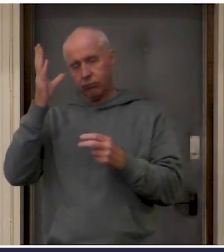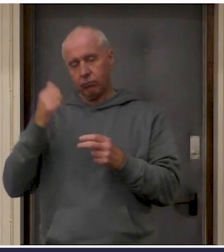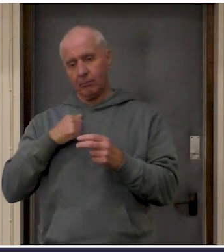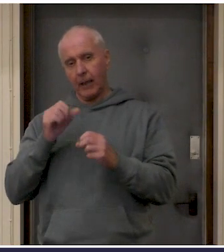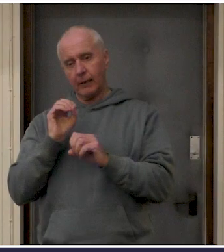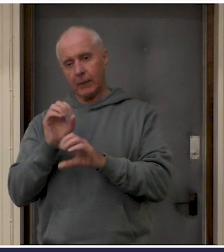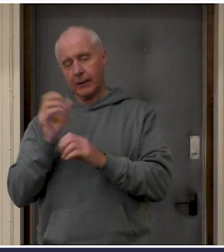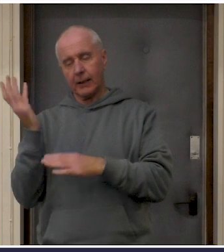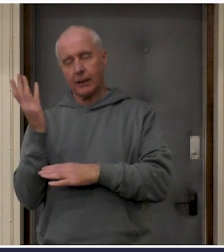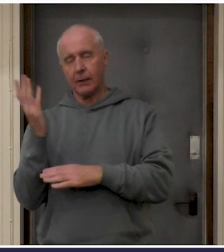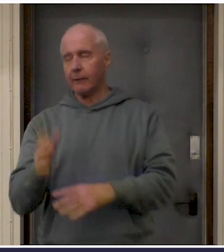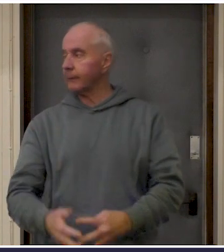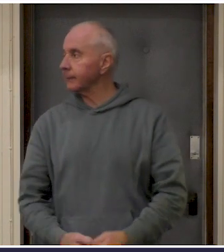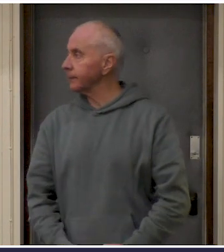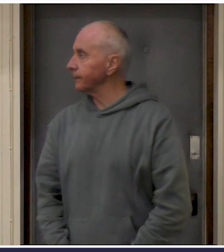So,